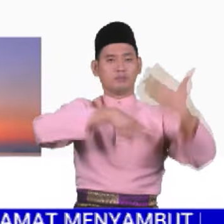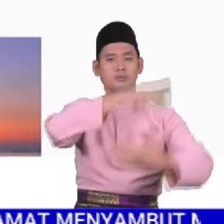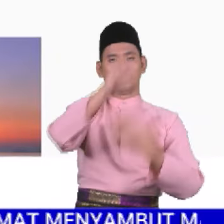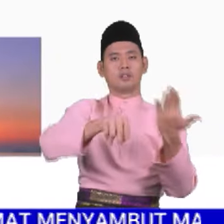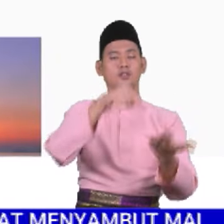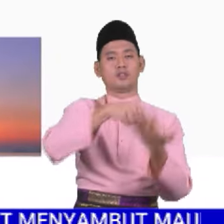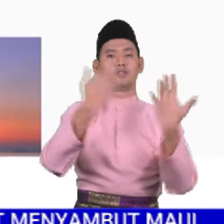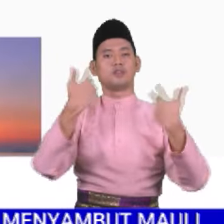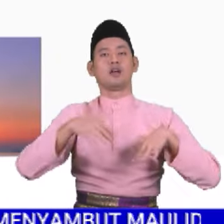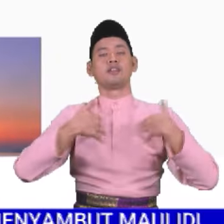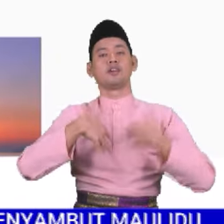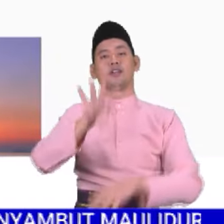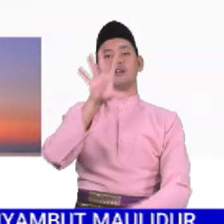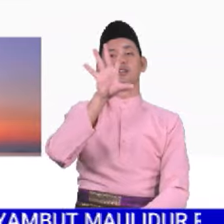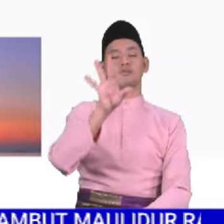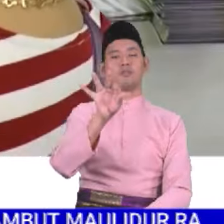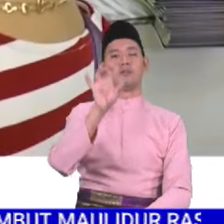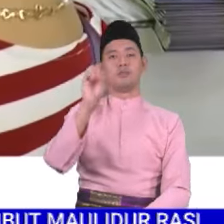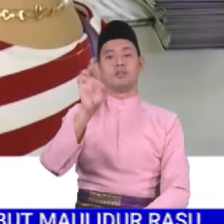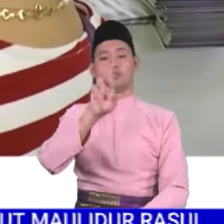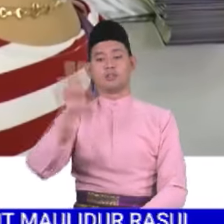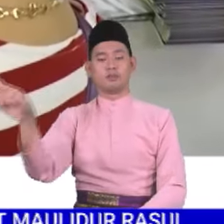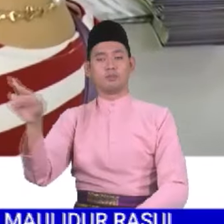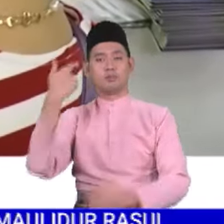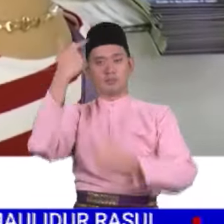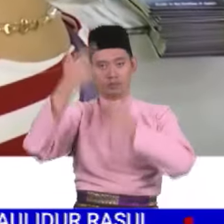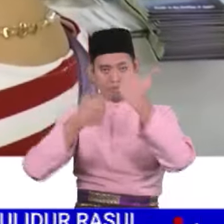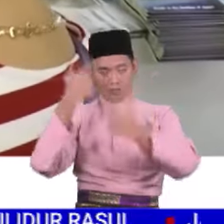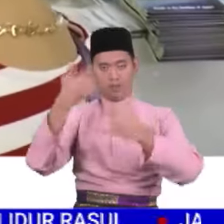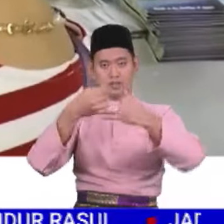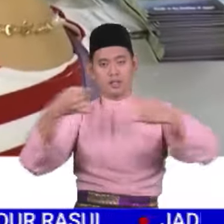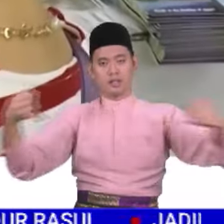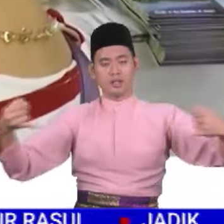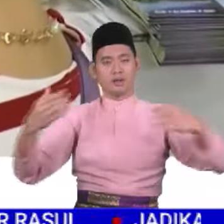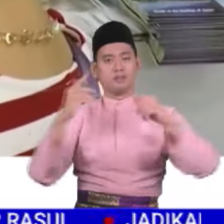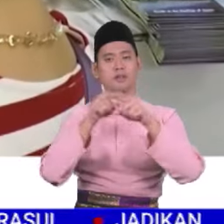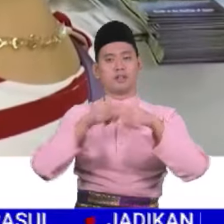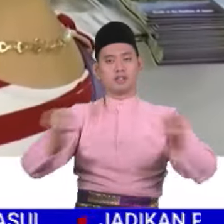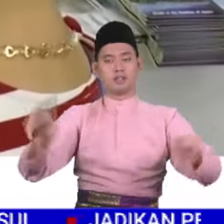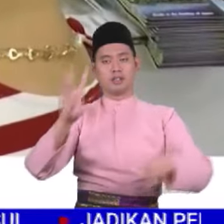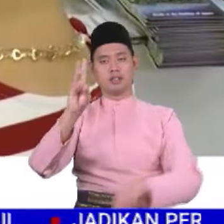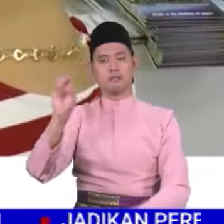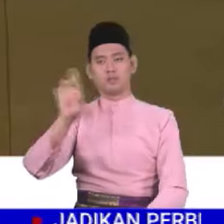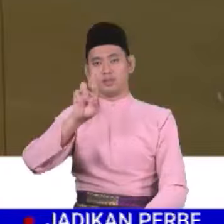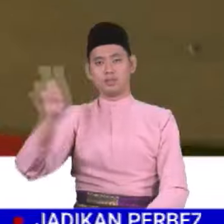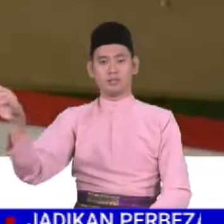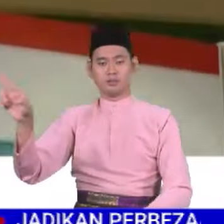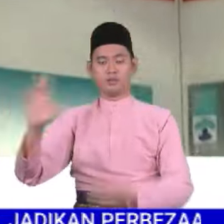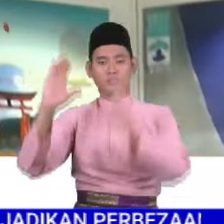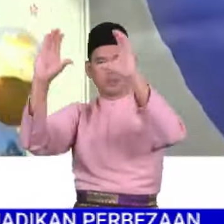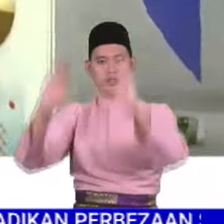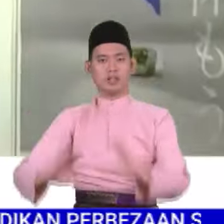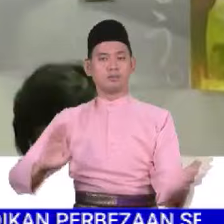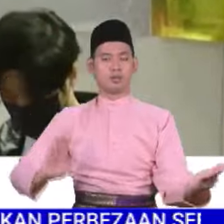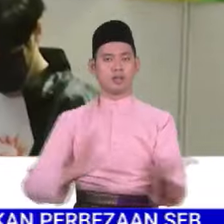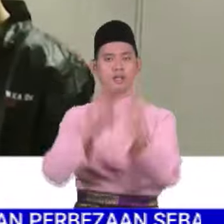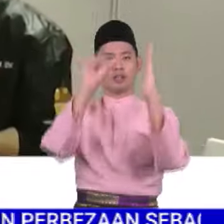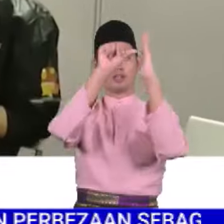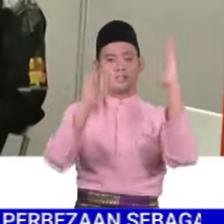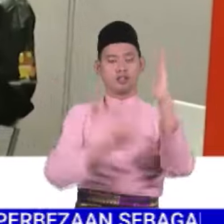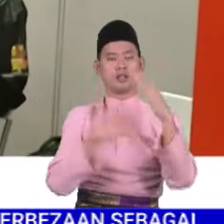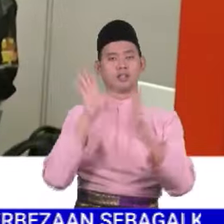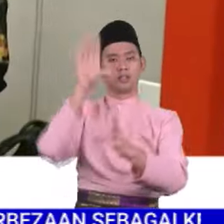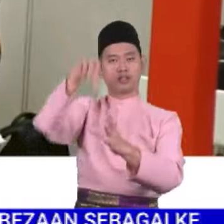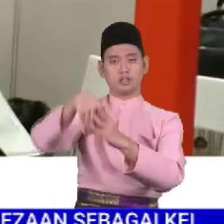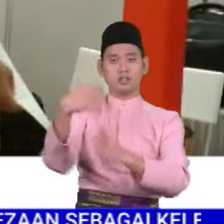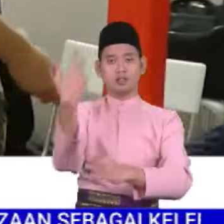menarik lebih 90,000 pelawat dalam talian berbanding lebih 60,000 secara fizikal. Acara tahun ini disertai 13